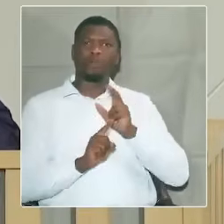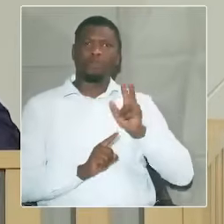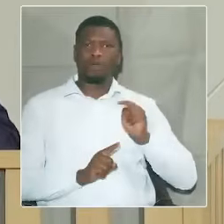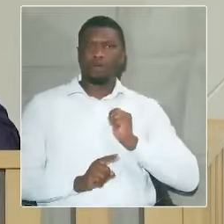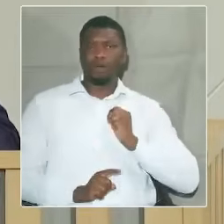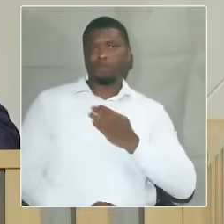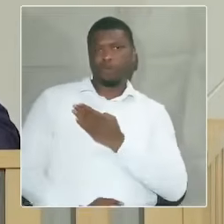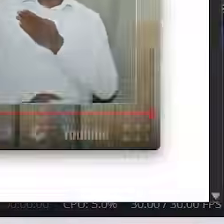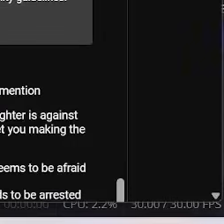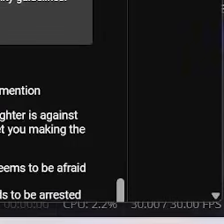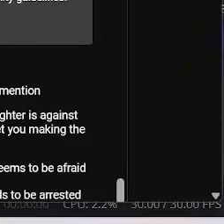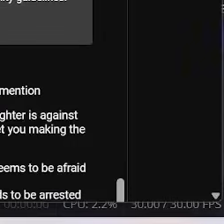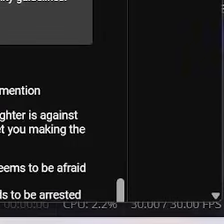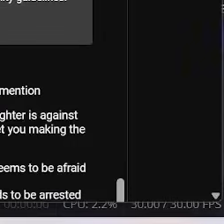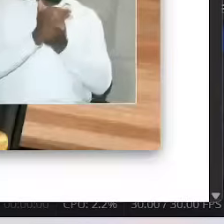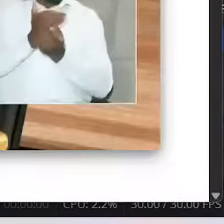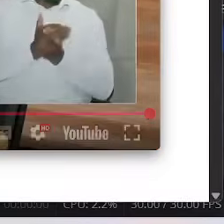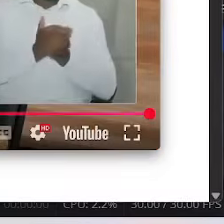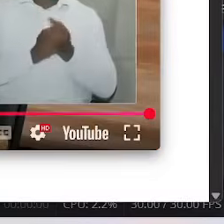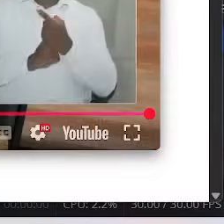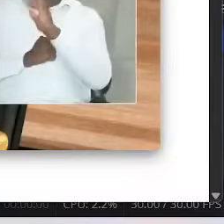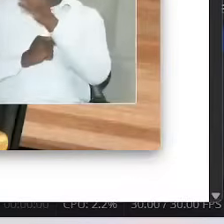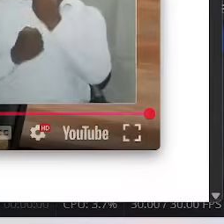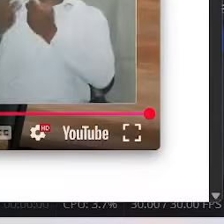KwaZulu-Natal PKTT.